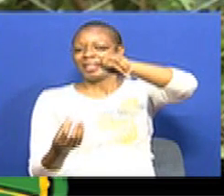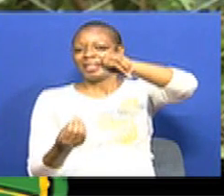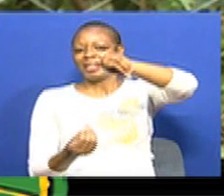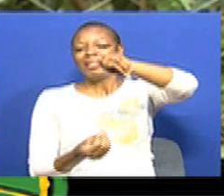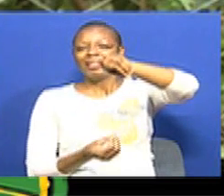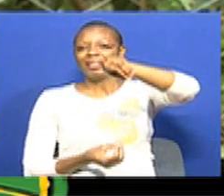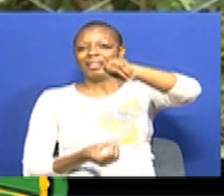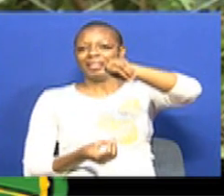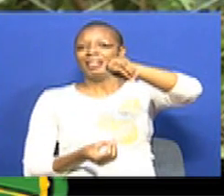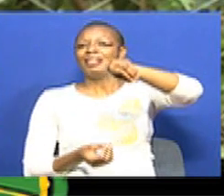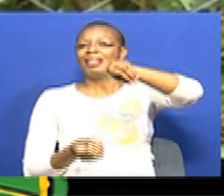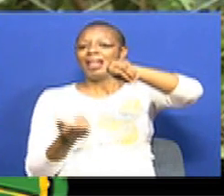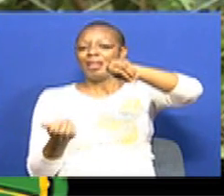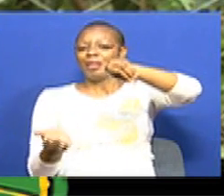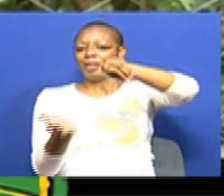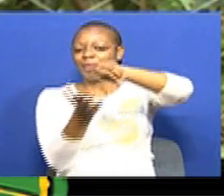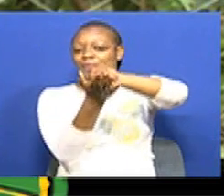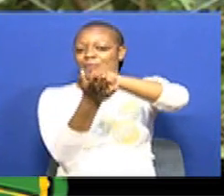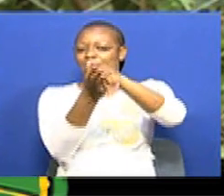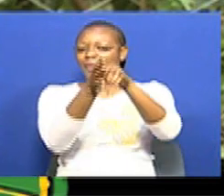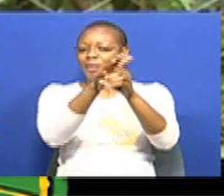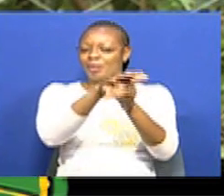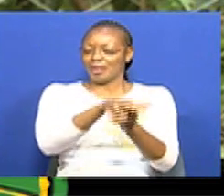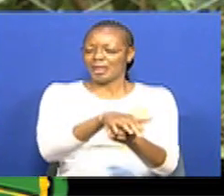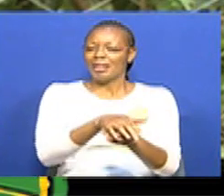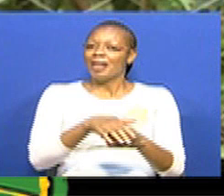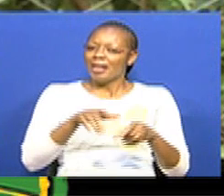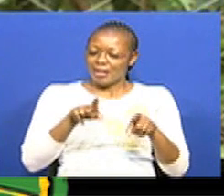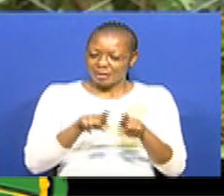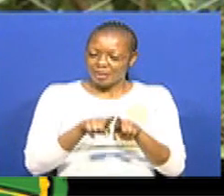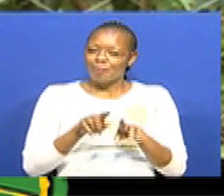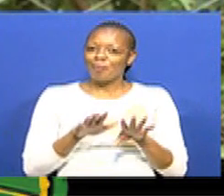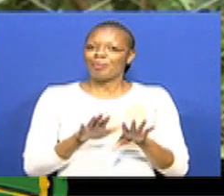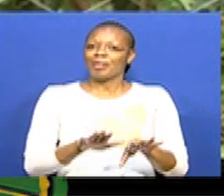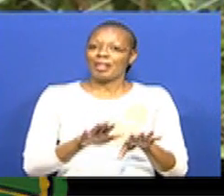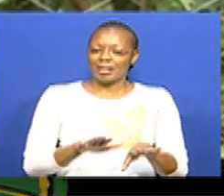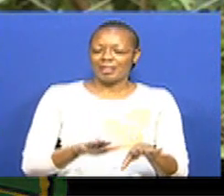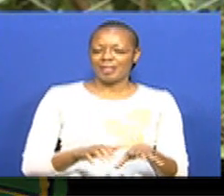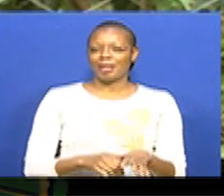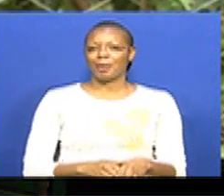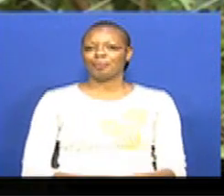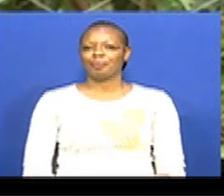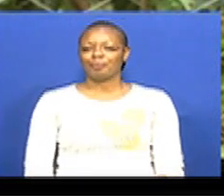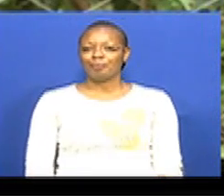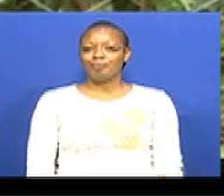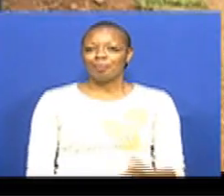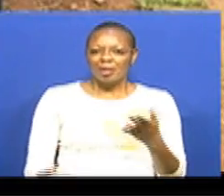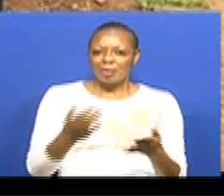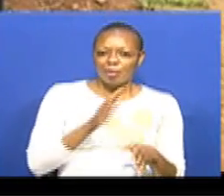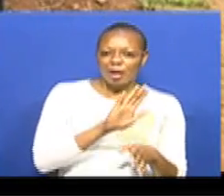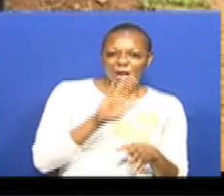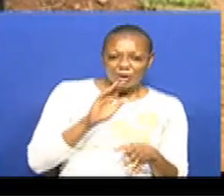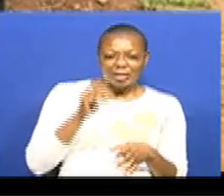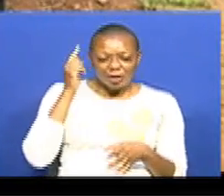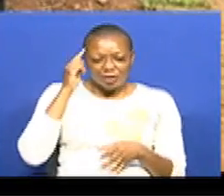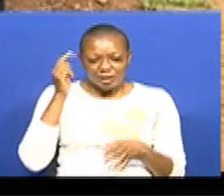glass, and together with it supported the water, and the water to not pour.